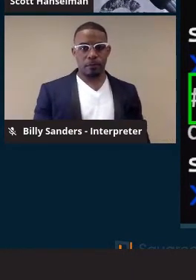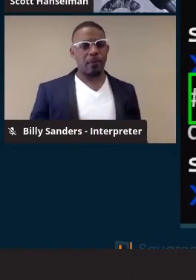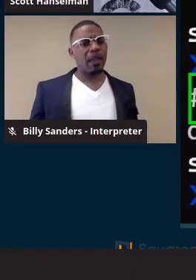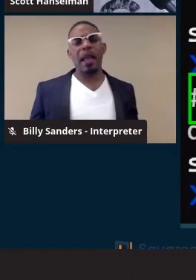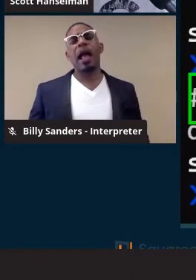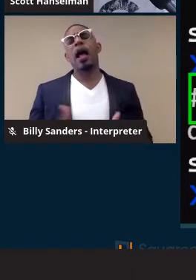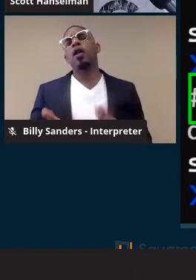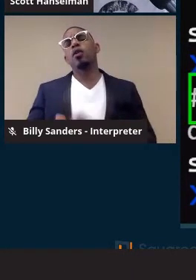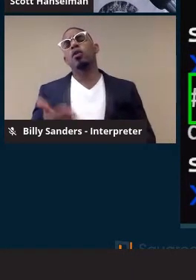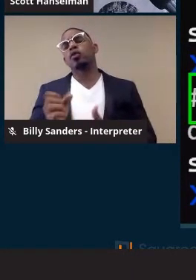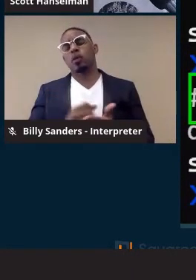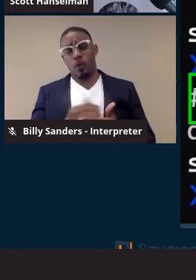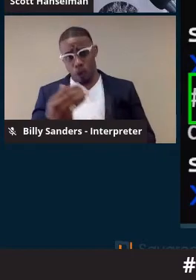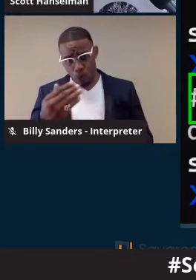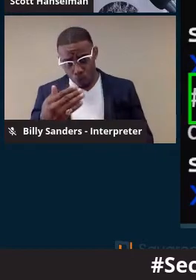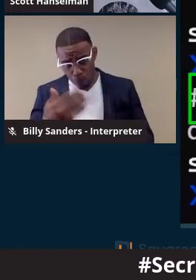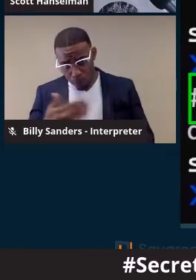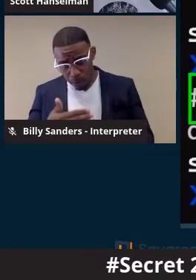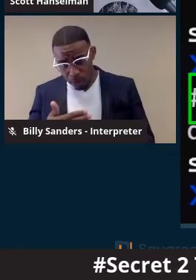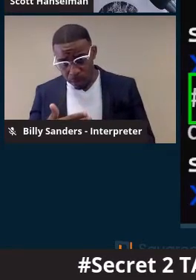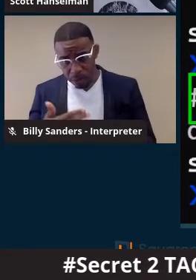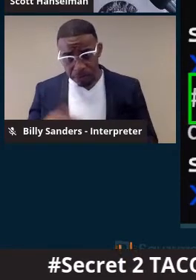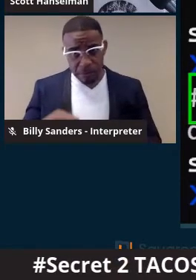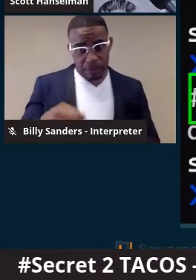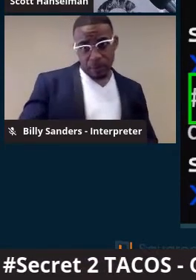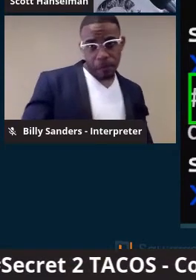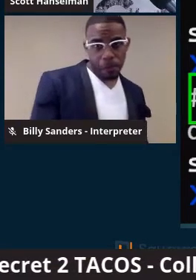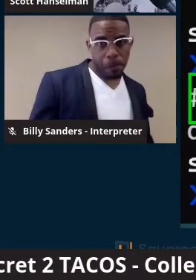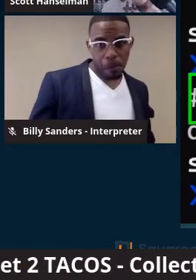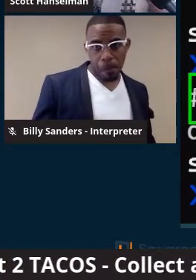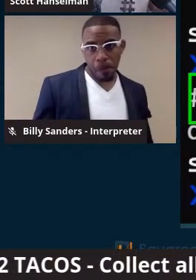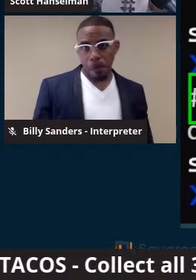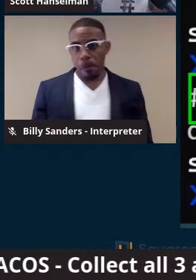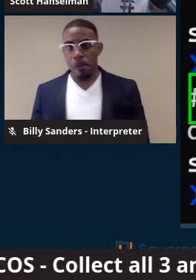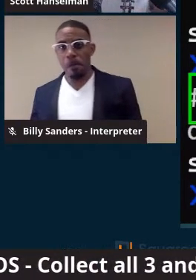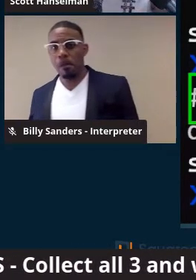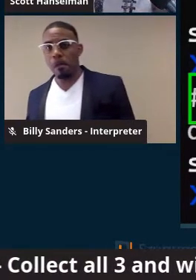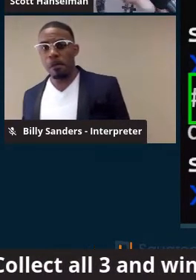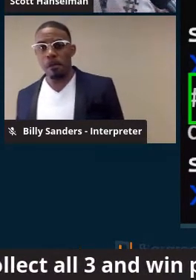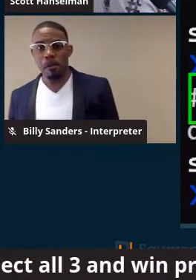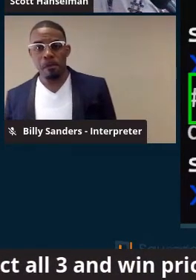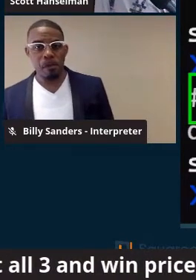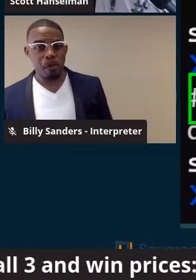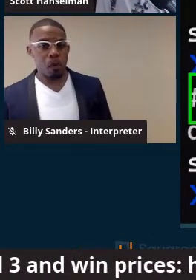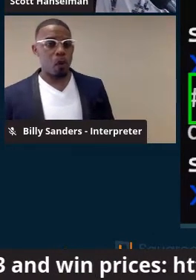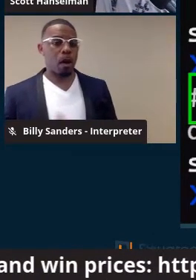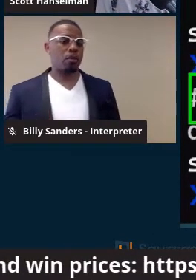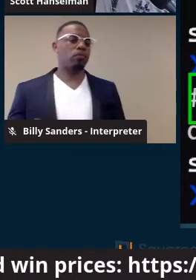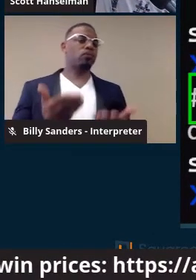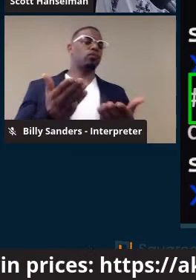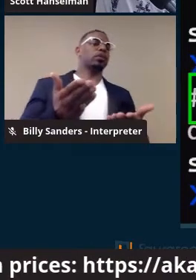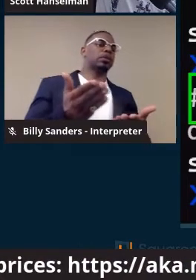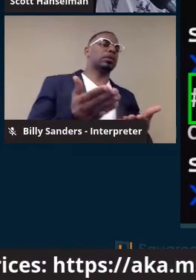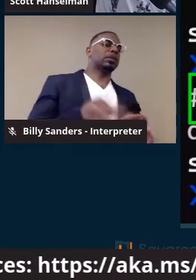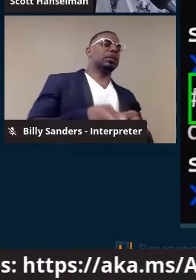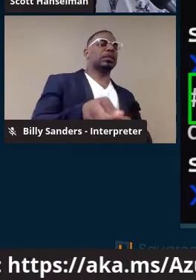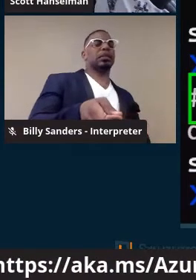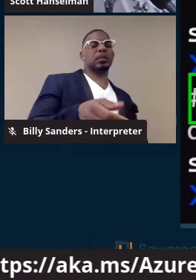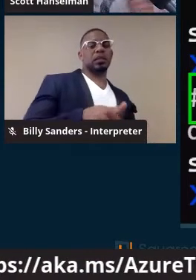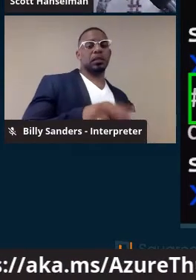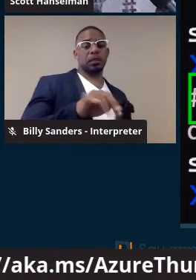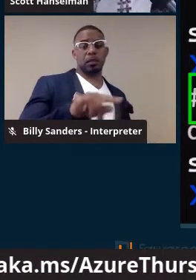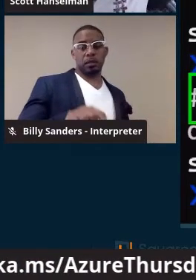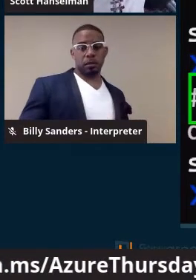you run that script on Windows? The extension. I want to juxtapose the extension is used on